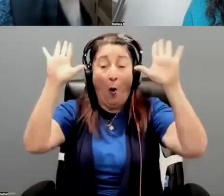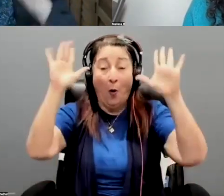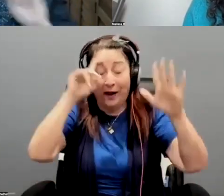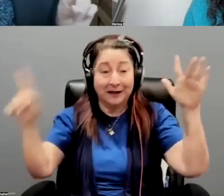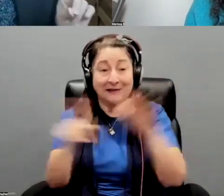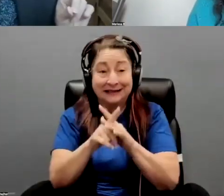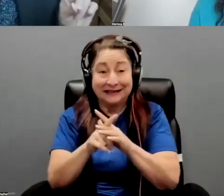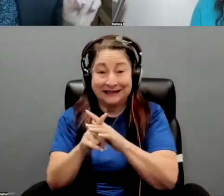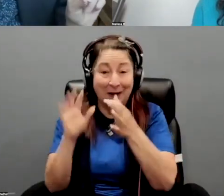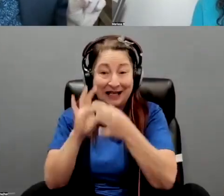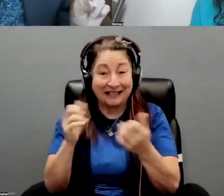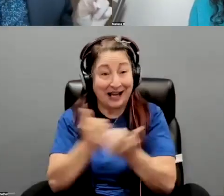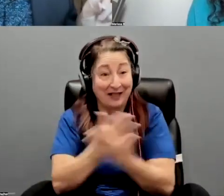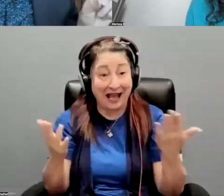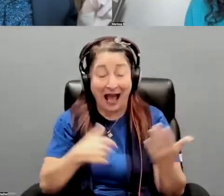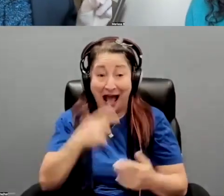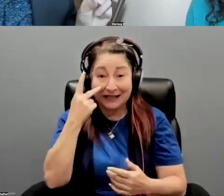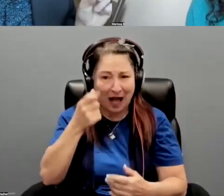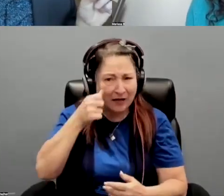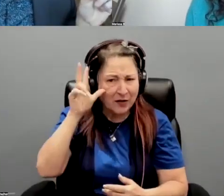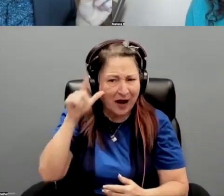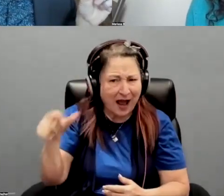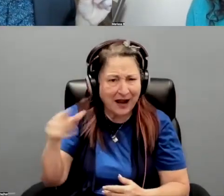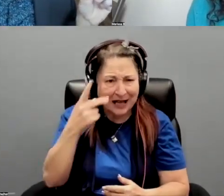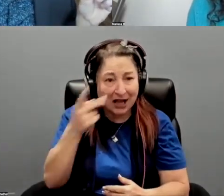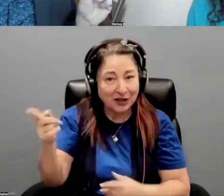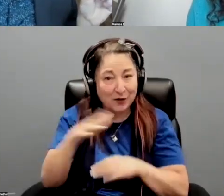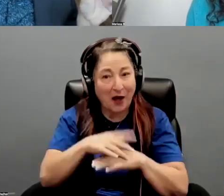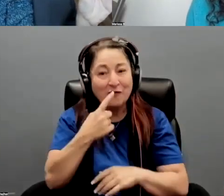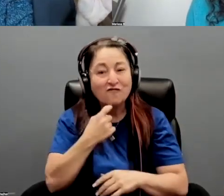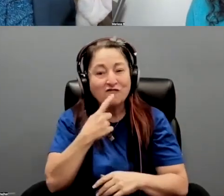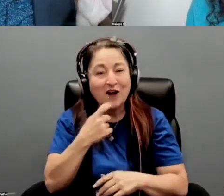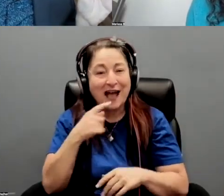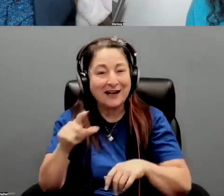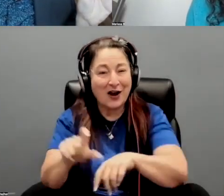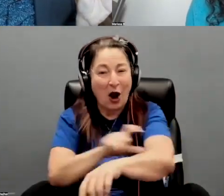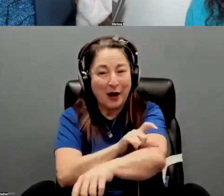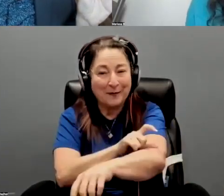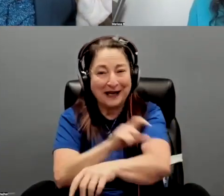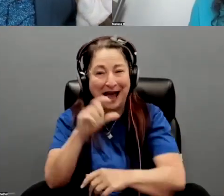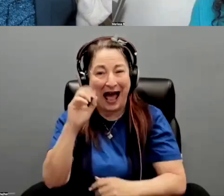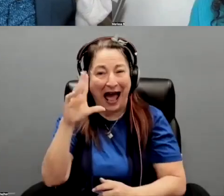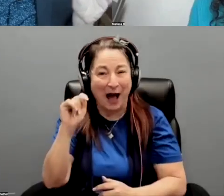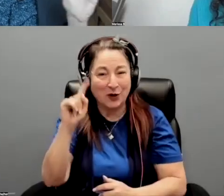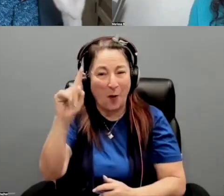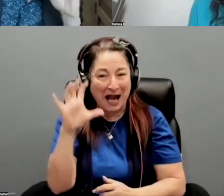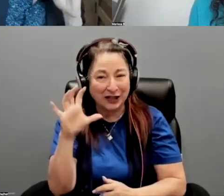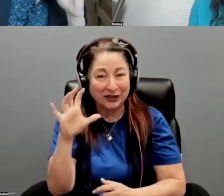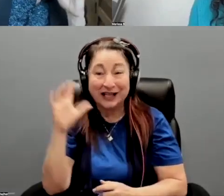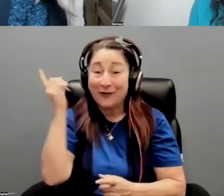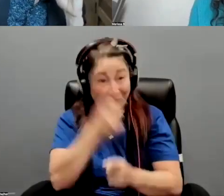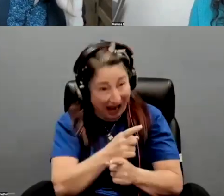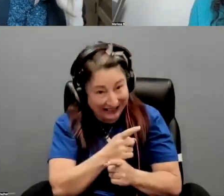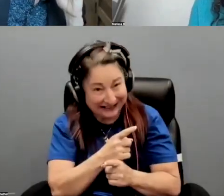in connection to everything, I saw the other night that you were on the red carpet at Out 100. Yeah,